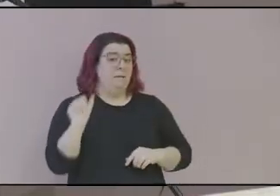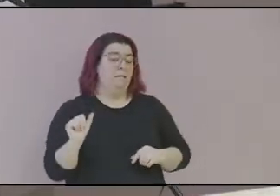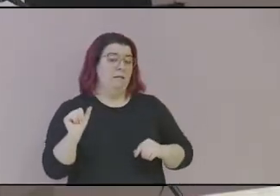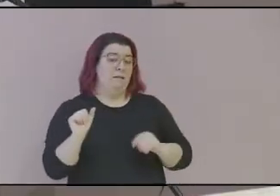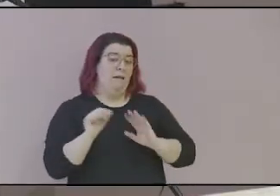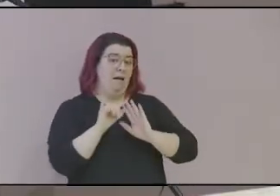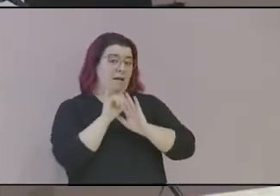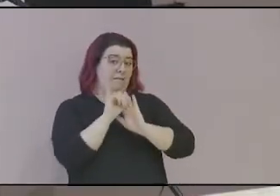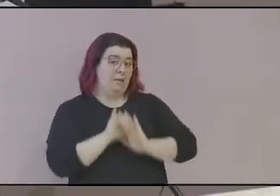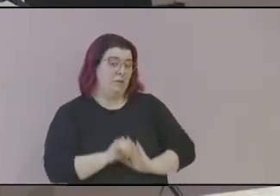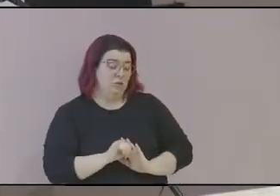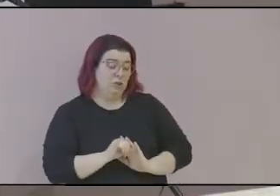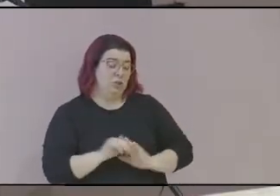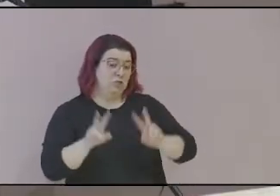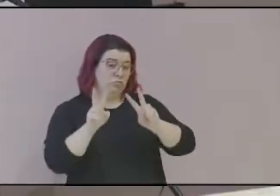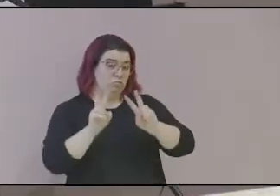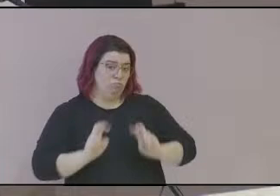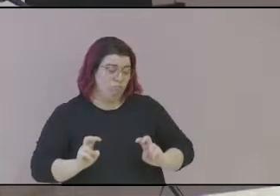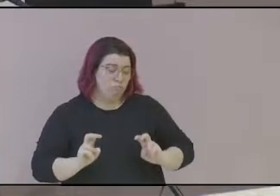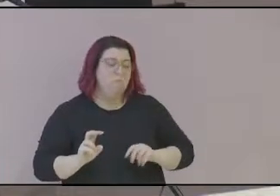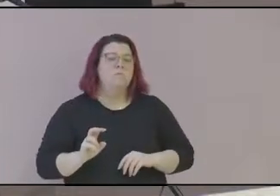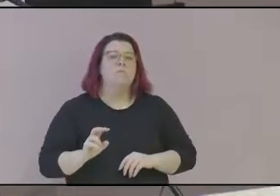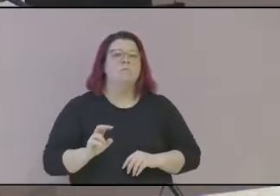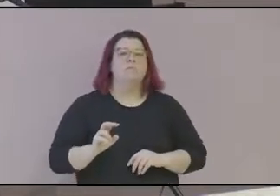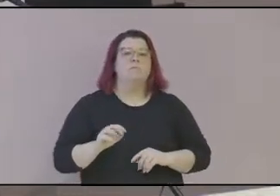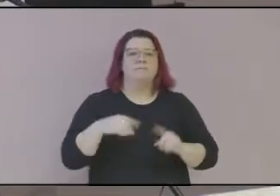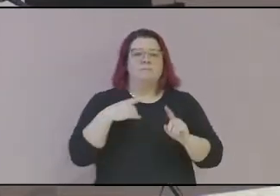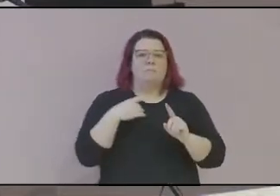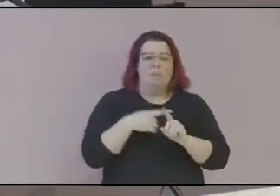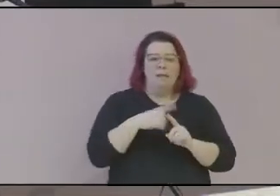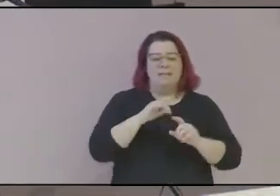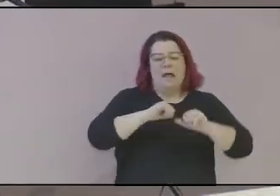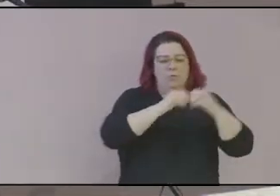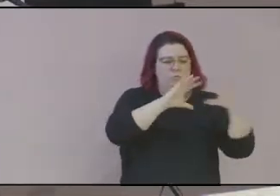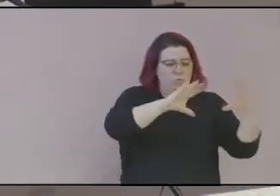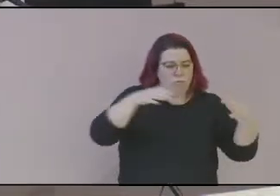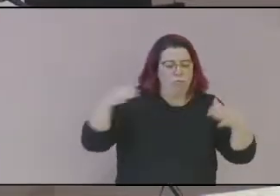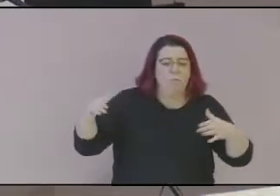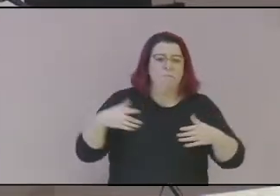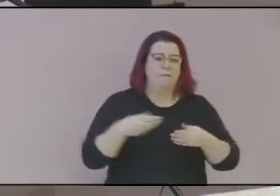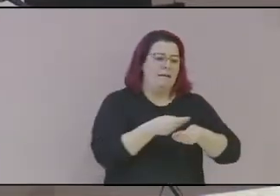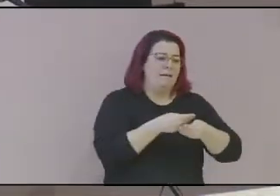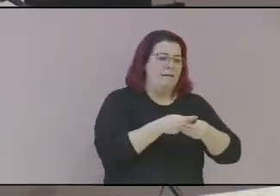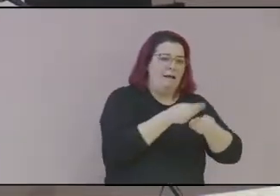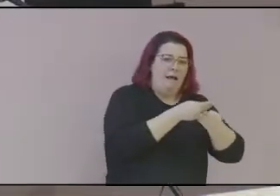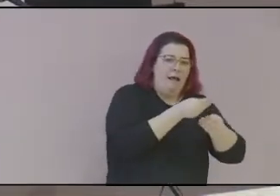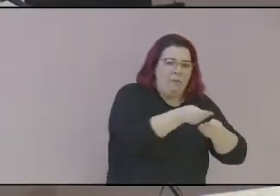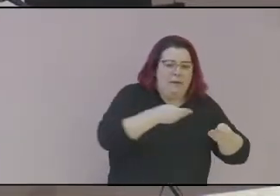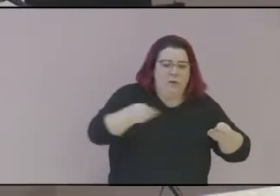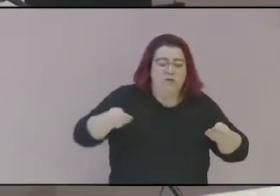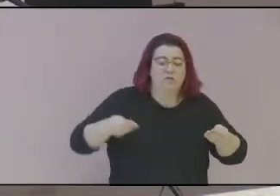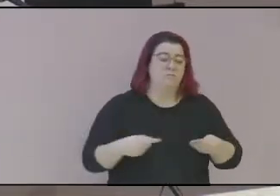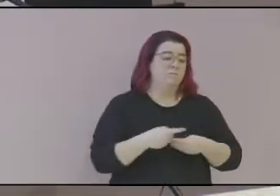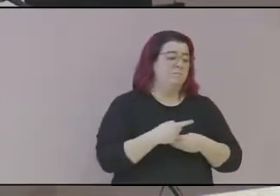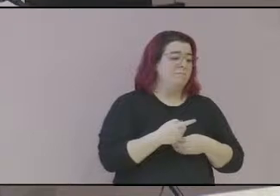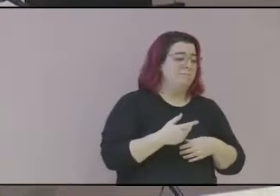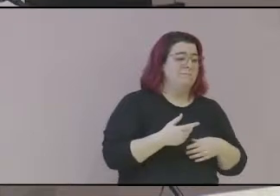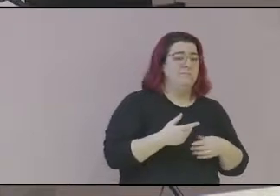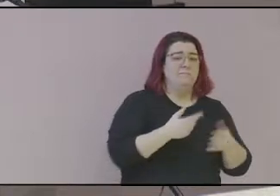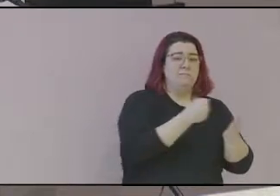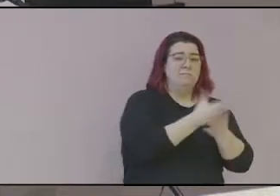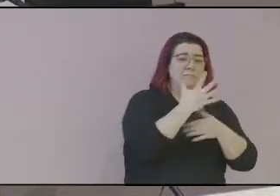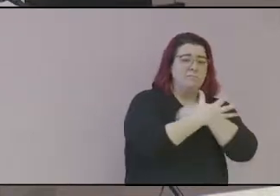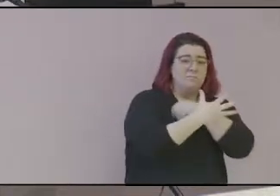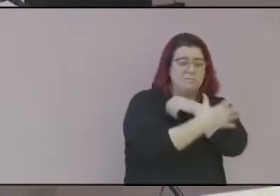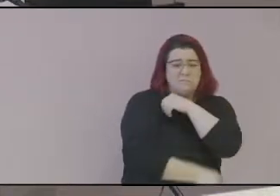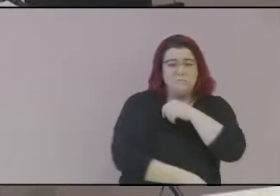activism, and those groups of people marked by location, class, race, citizenship, for